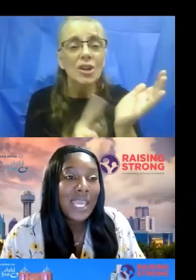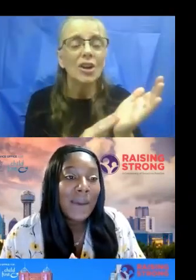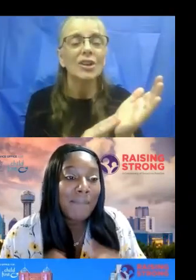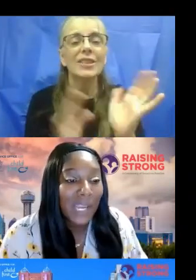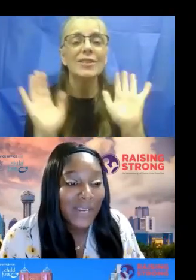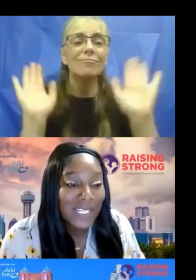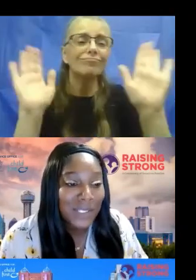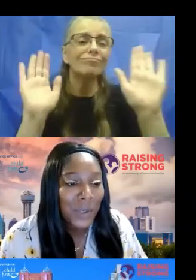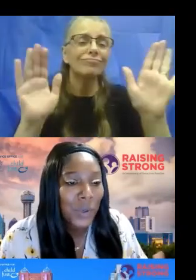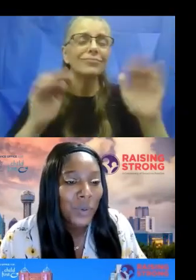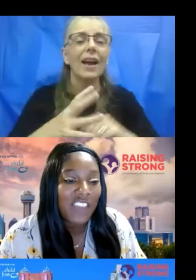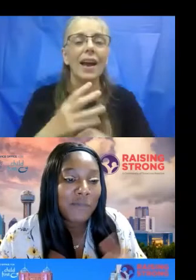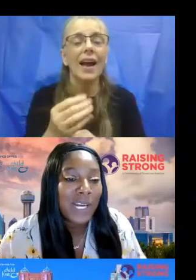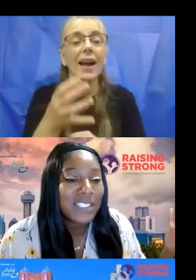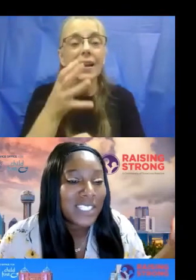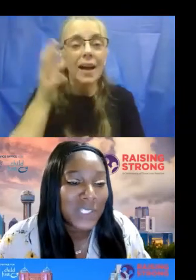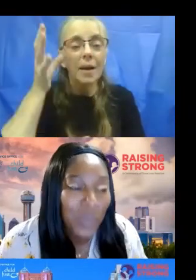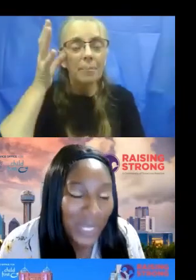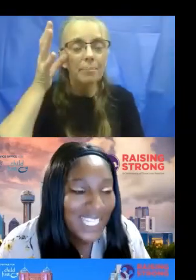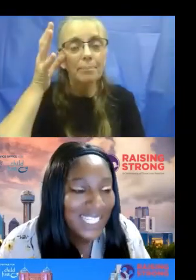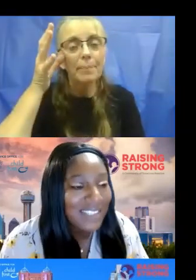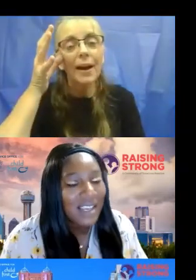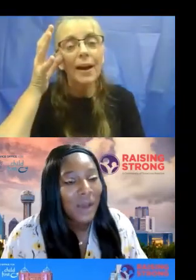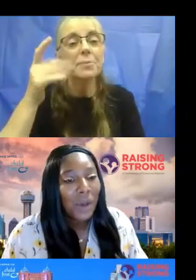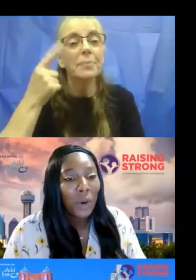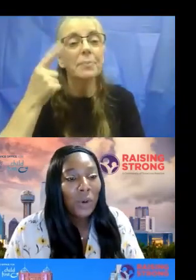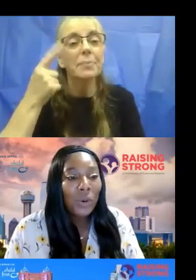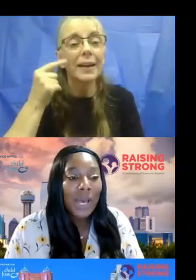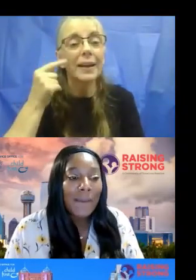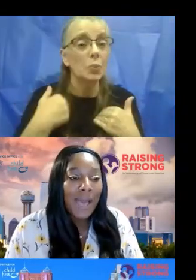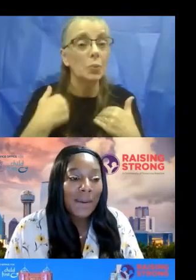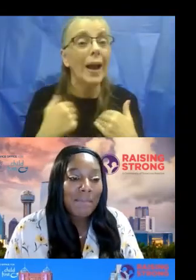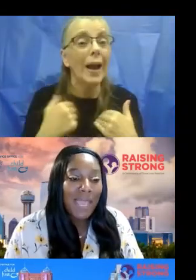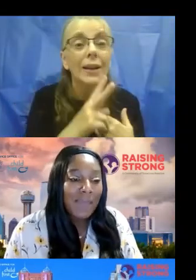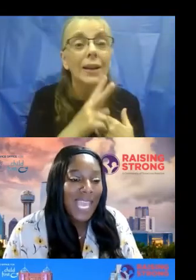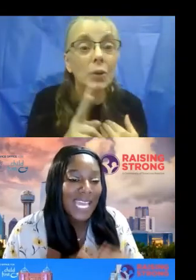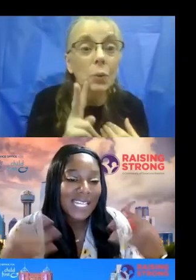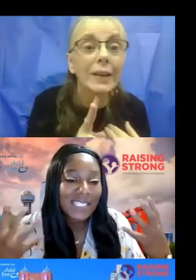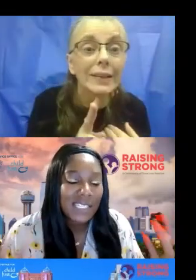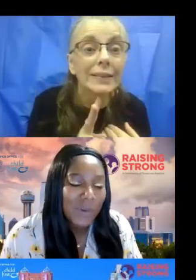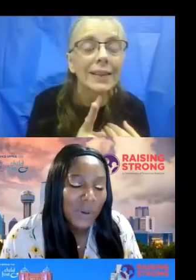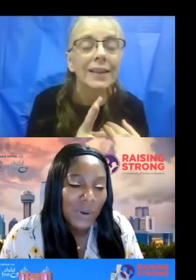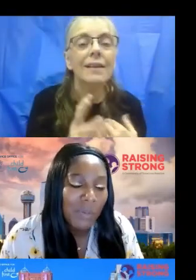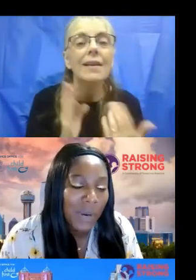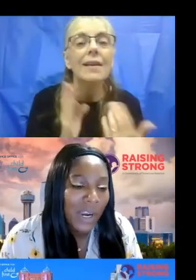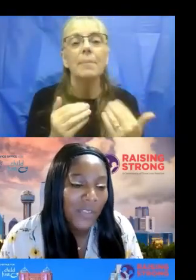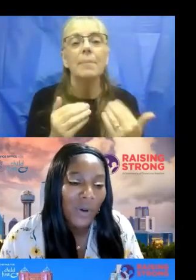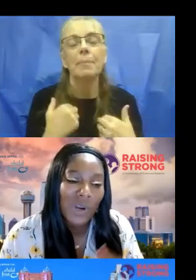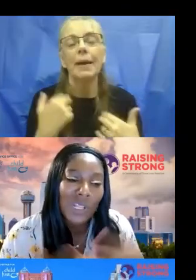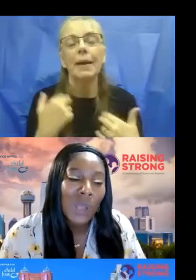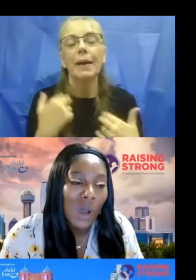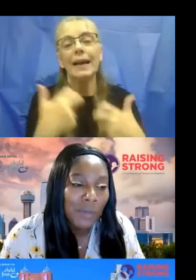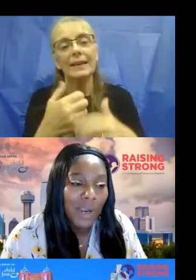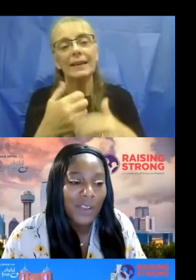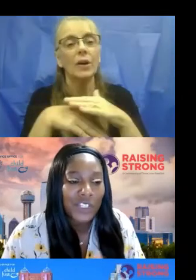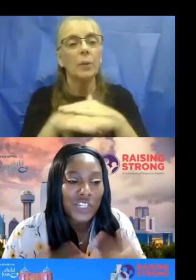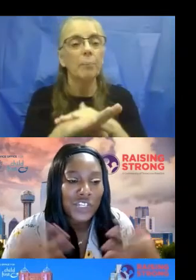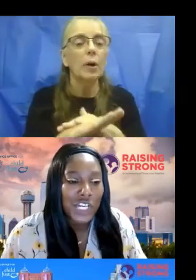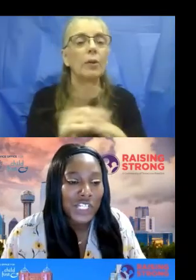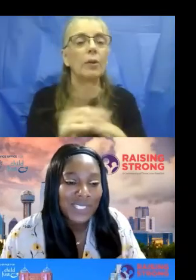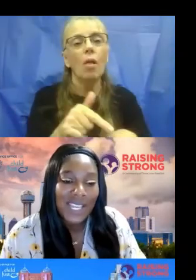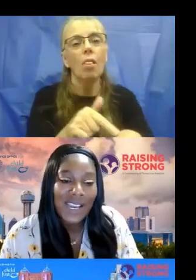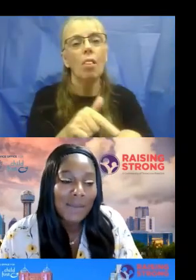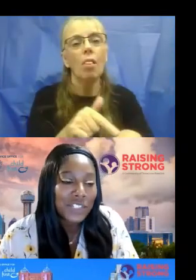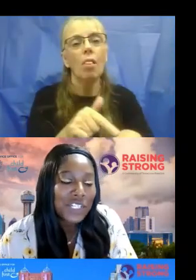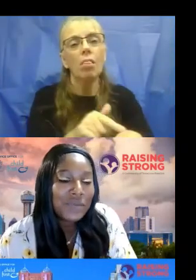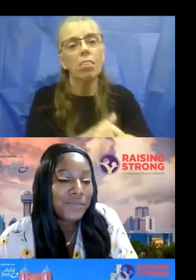the parents who gave birth to twins, who maybe had a difficult birth or a long birth and your